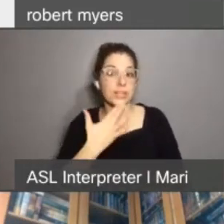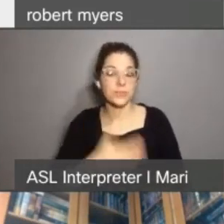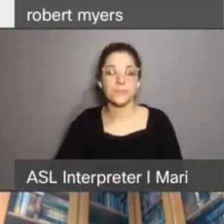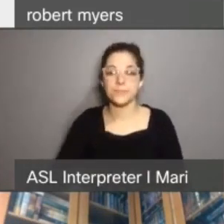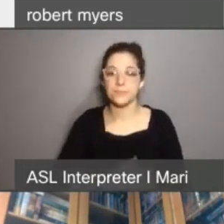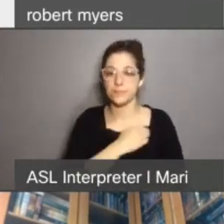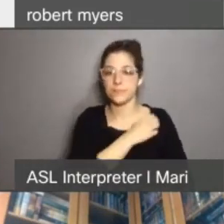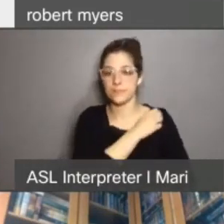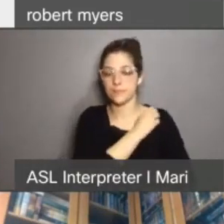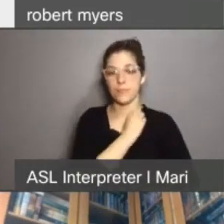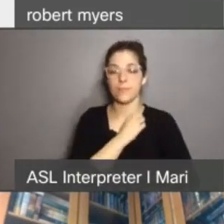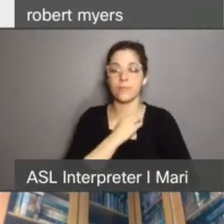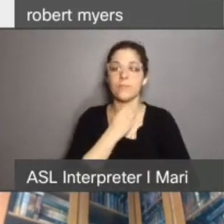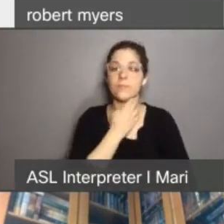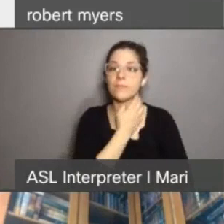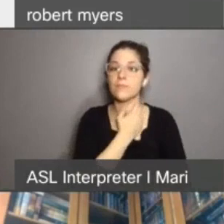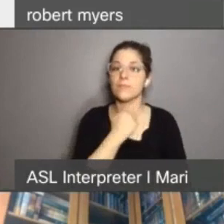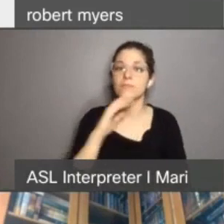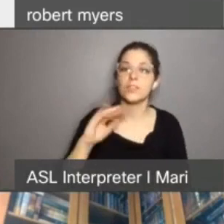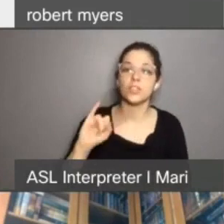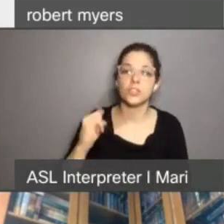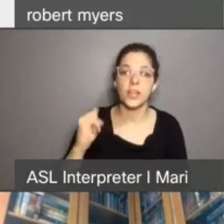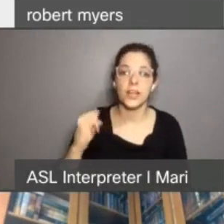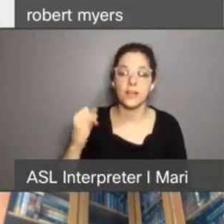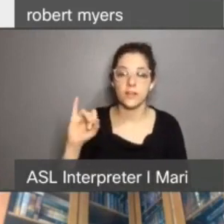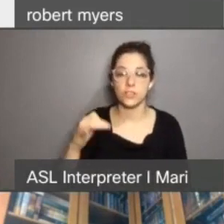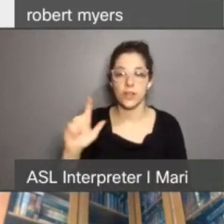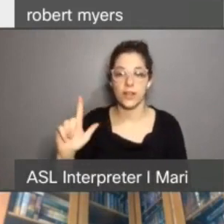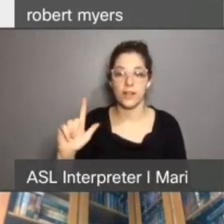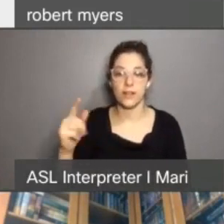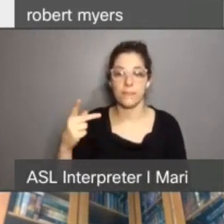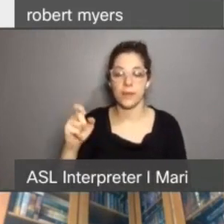Helen. Now we'll move on to the J's. Jill Pettinger.